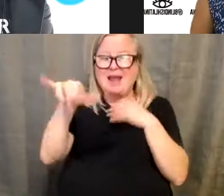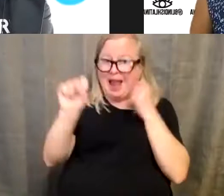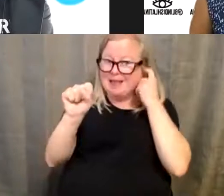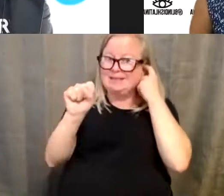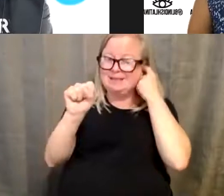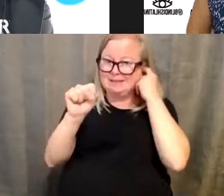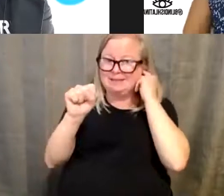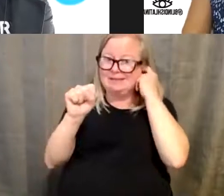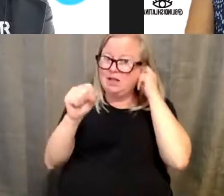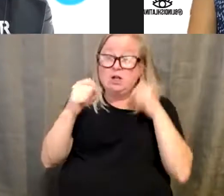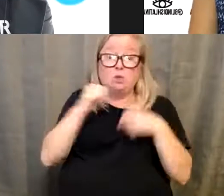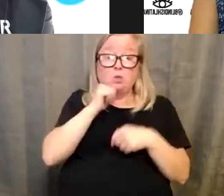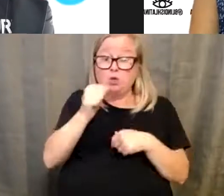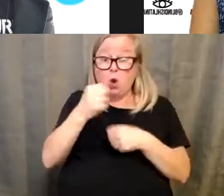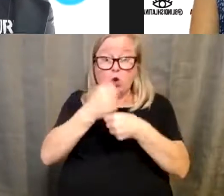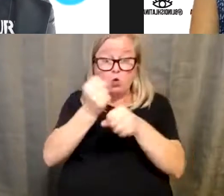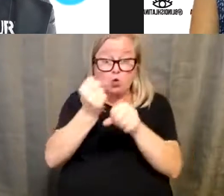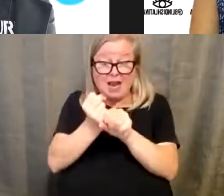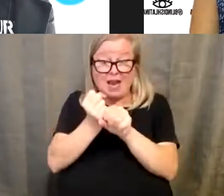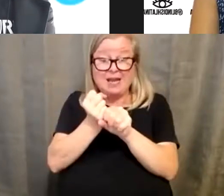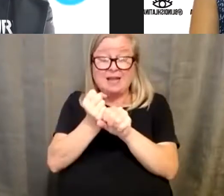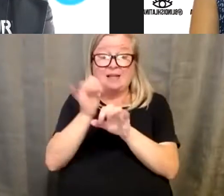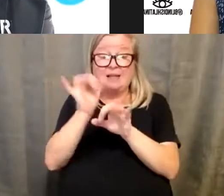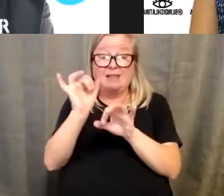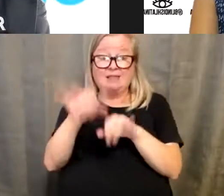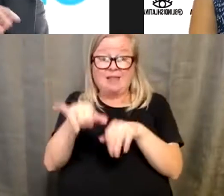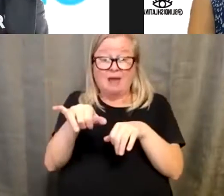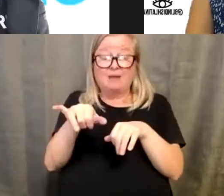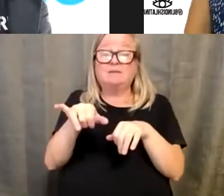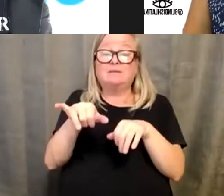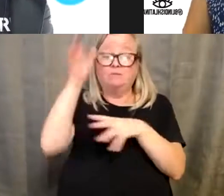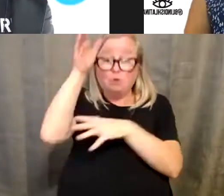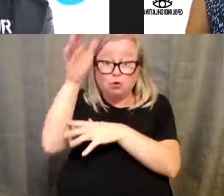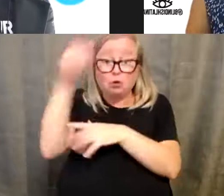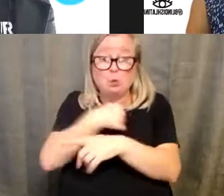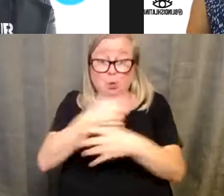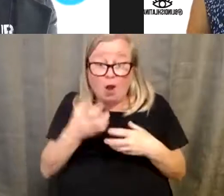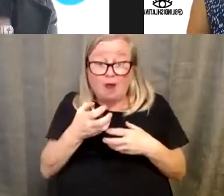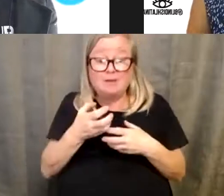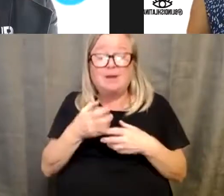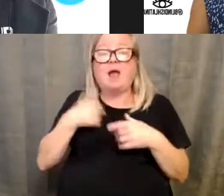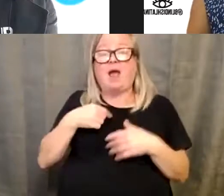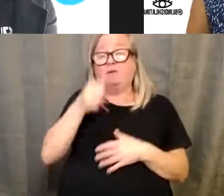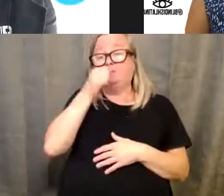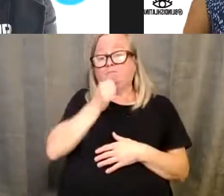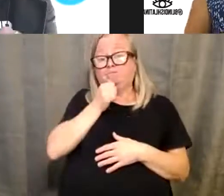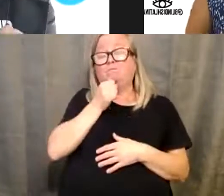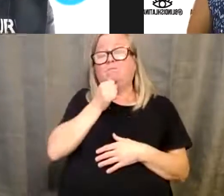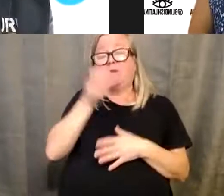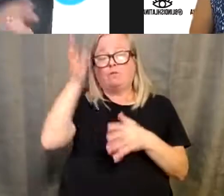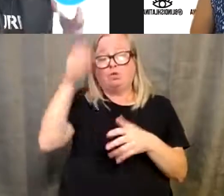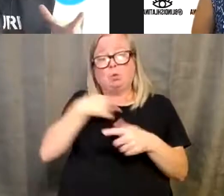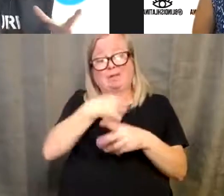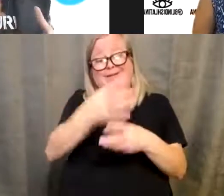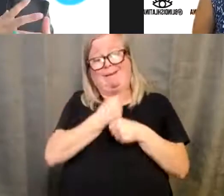create the future we want, we must endure the future we get. COVID-19 has really put into focus all